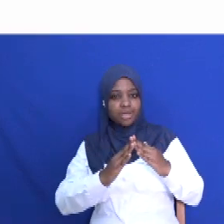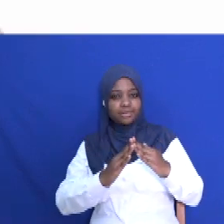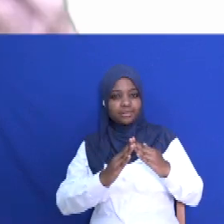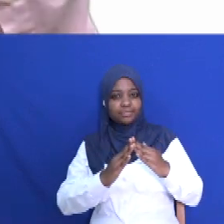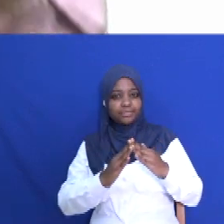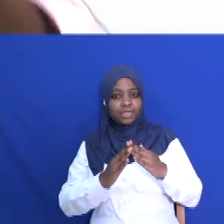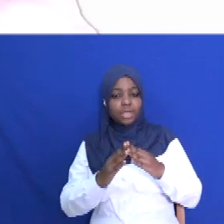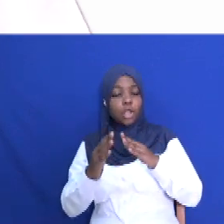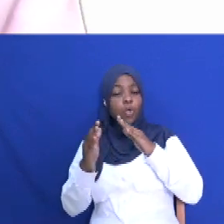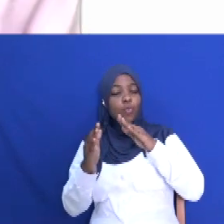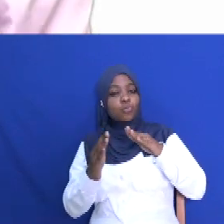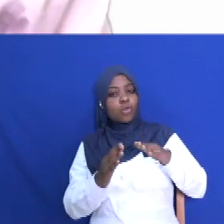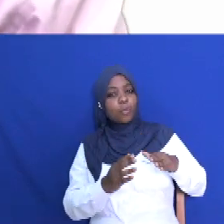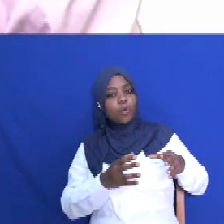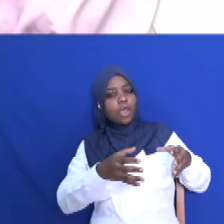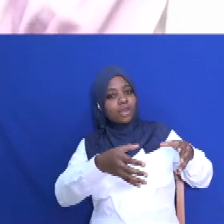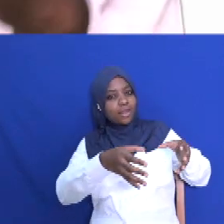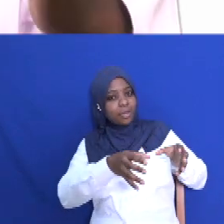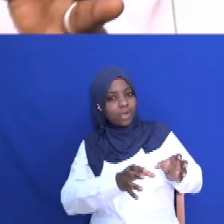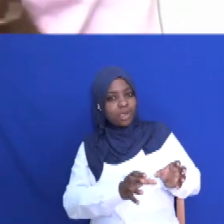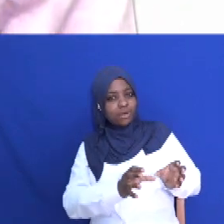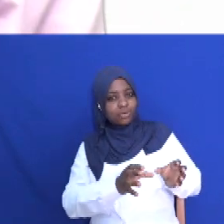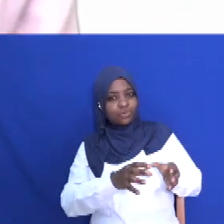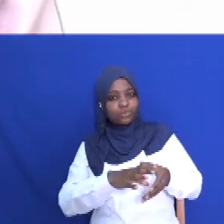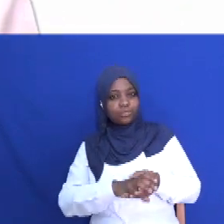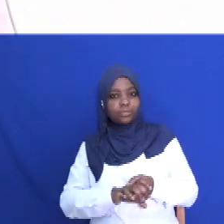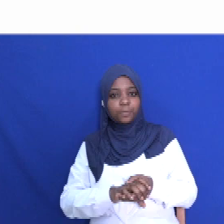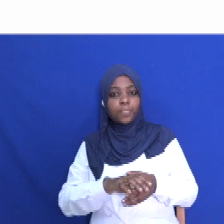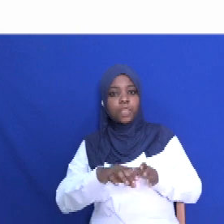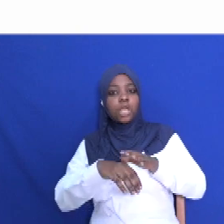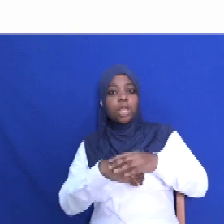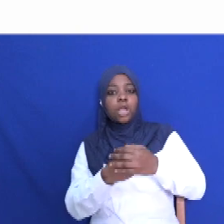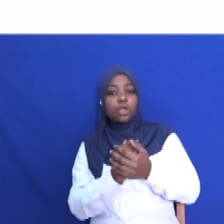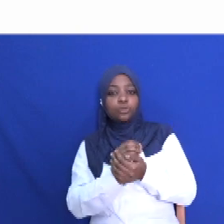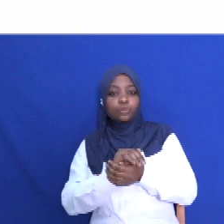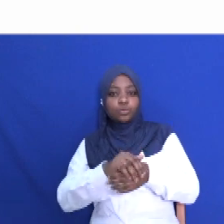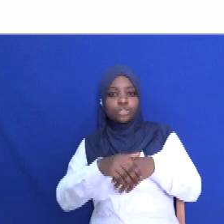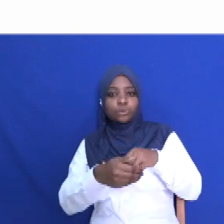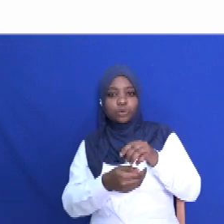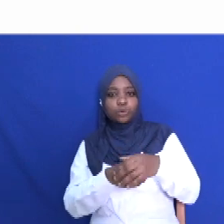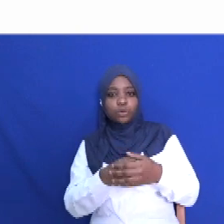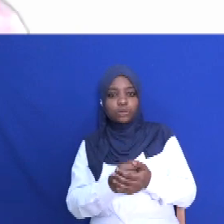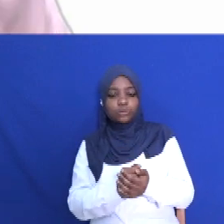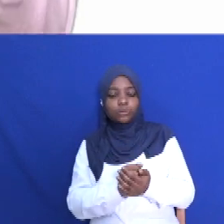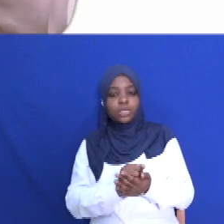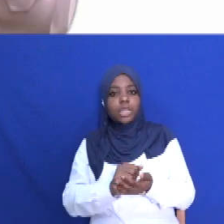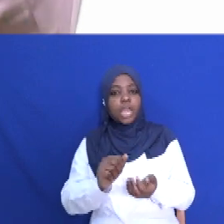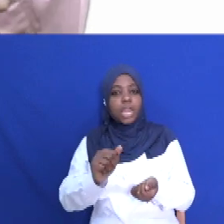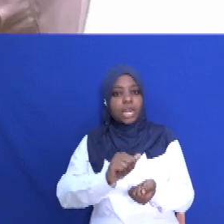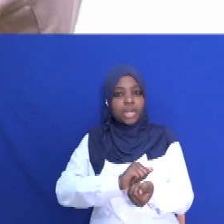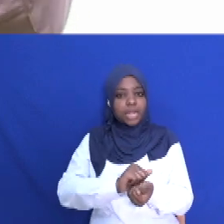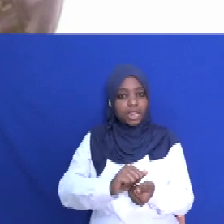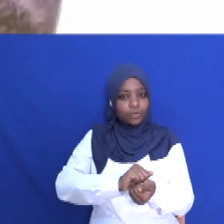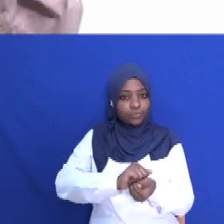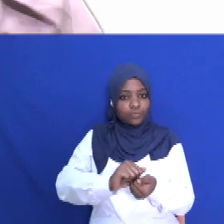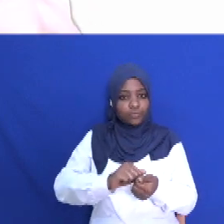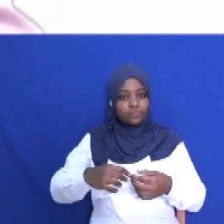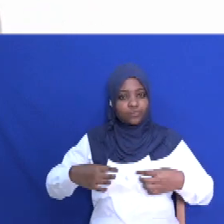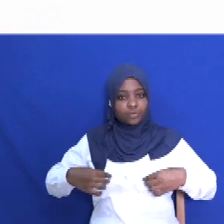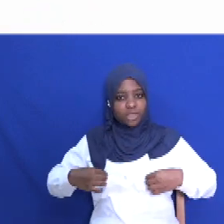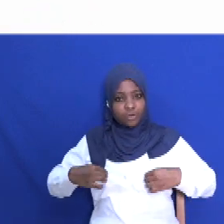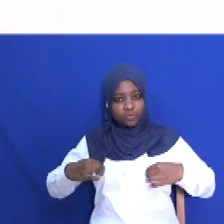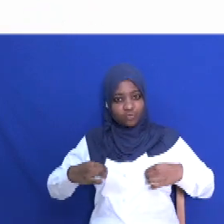groups, wash your hands, clean your clothes, okay, and